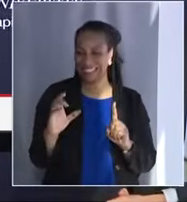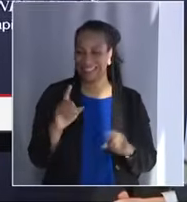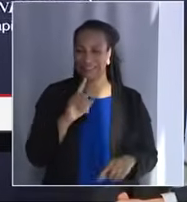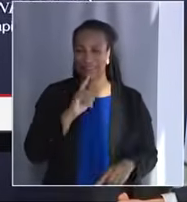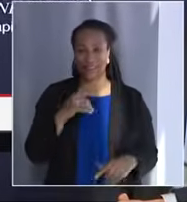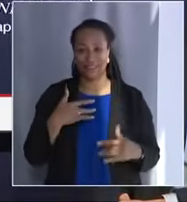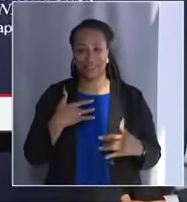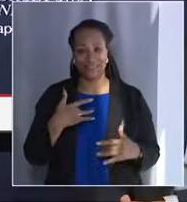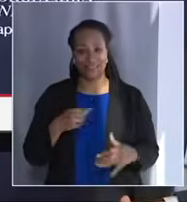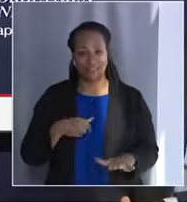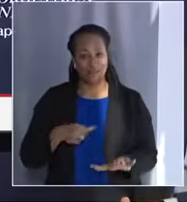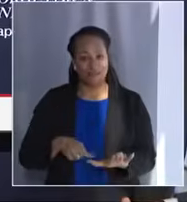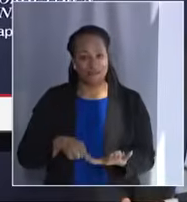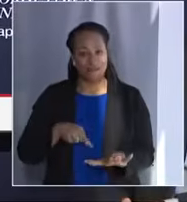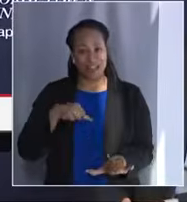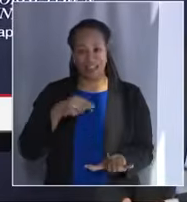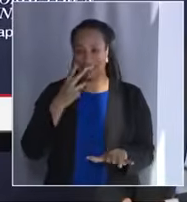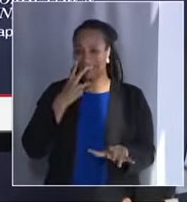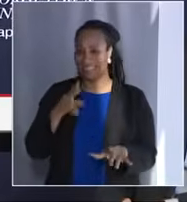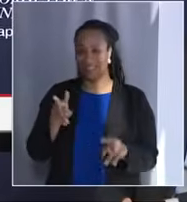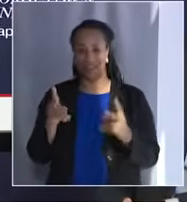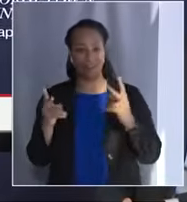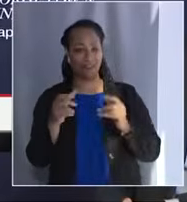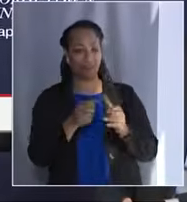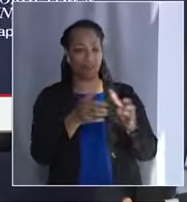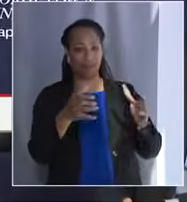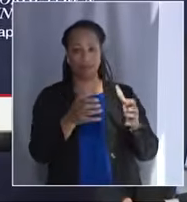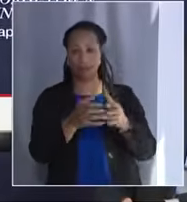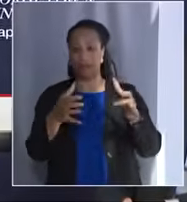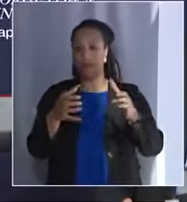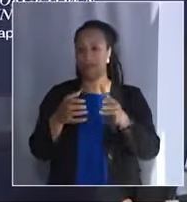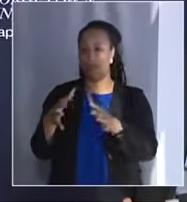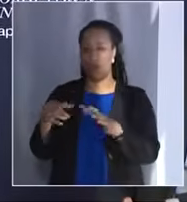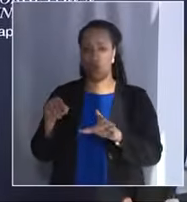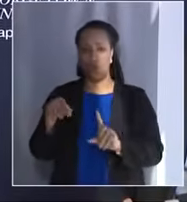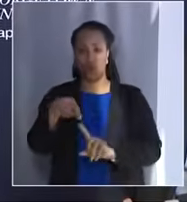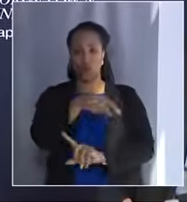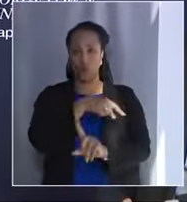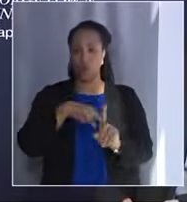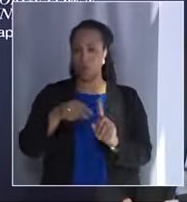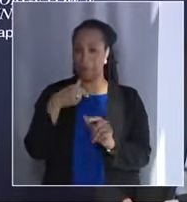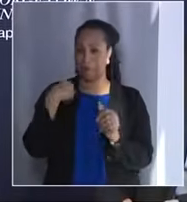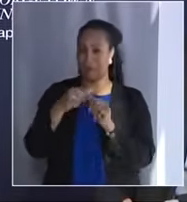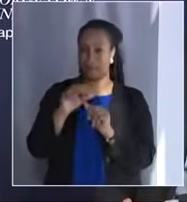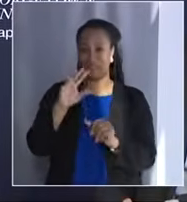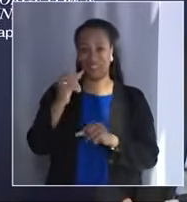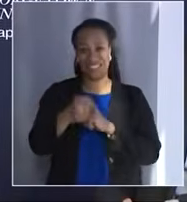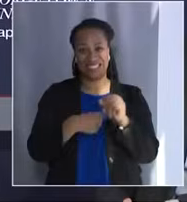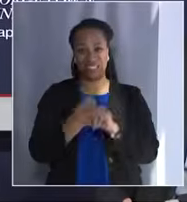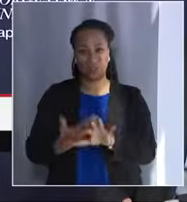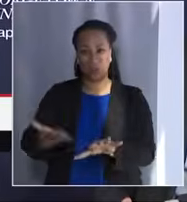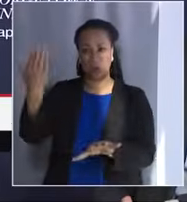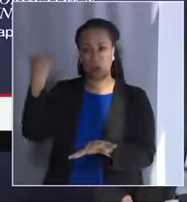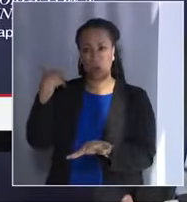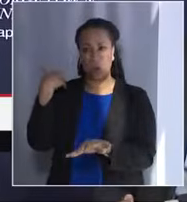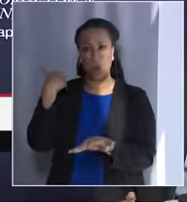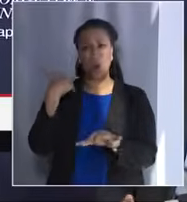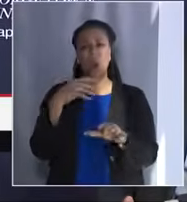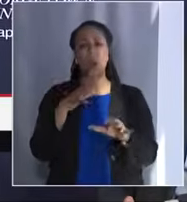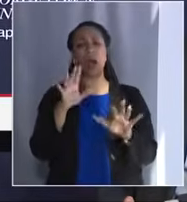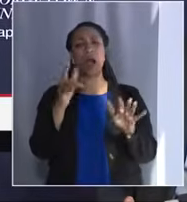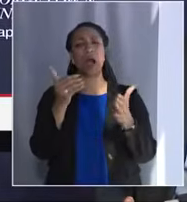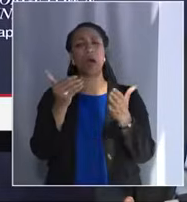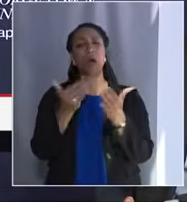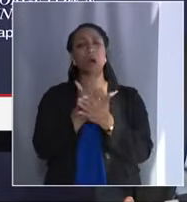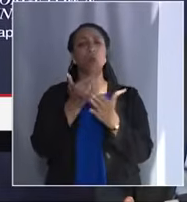growth in the neighborhood. I remember standing here about 50 years ago, looking at the brand new Edward Durrell Stone Law School